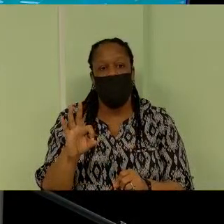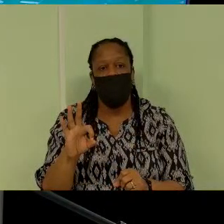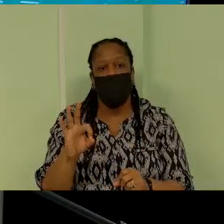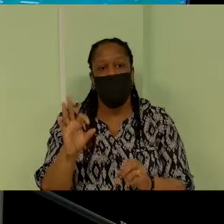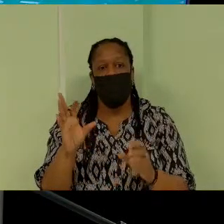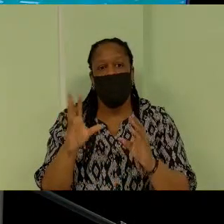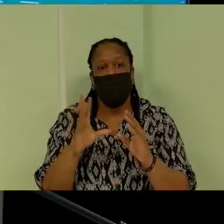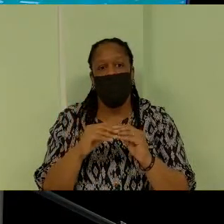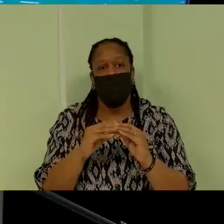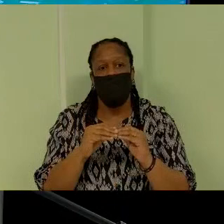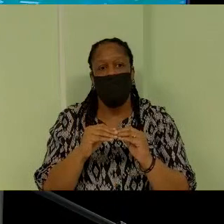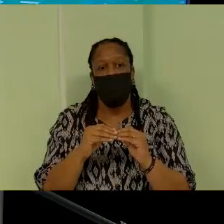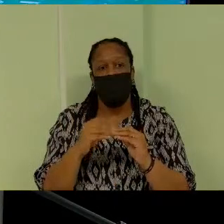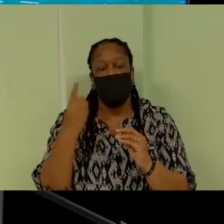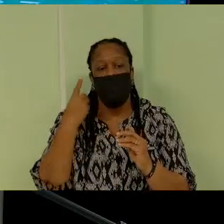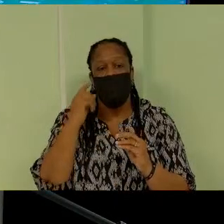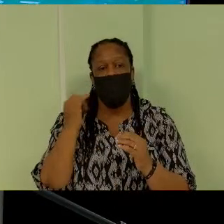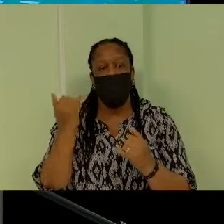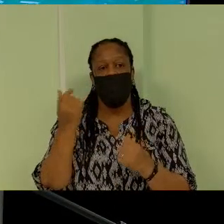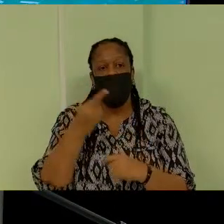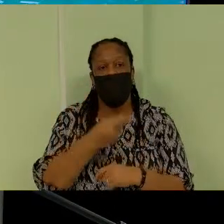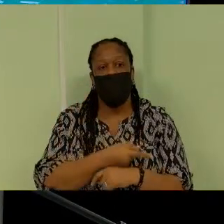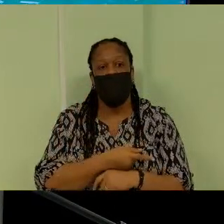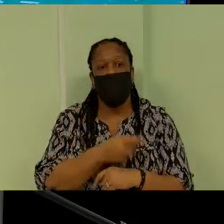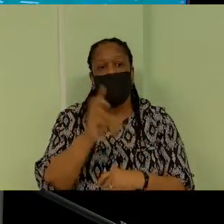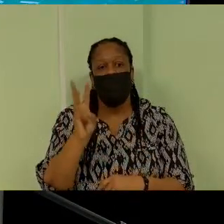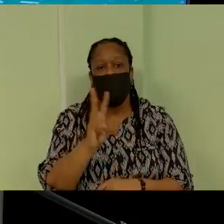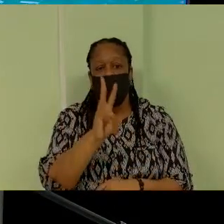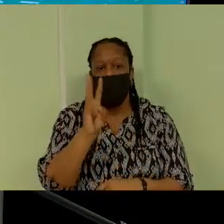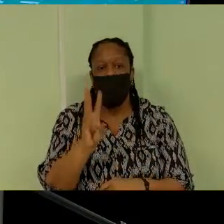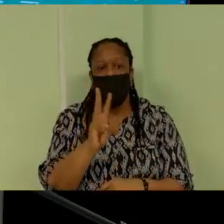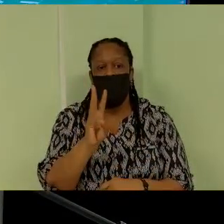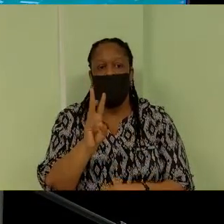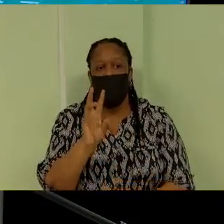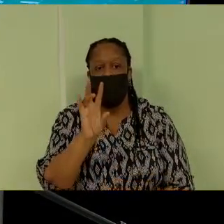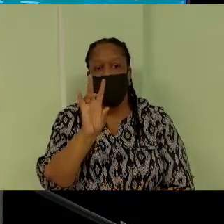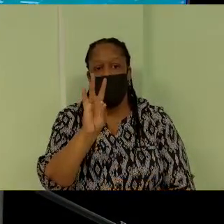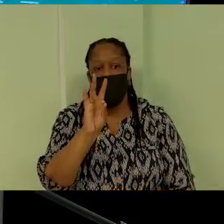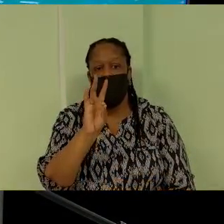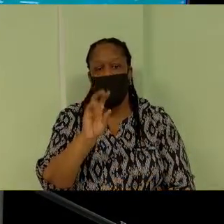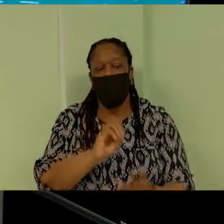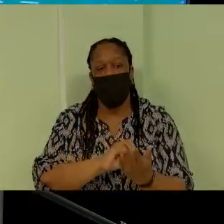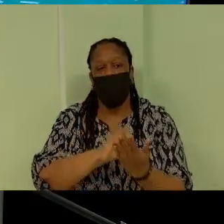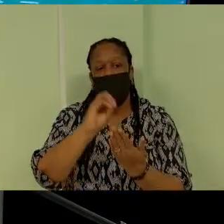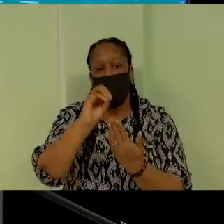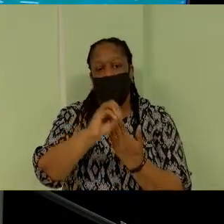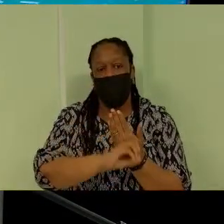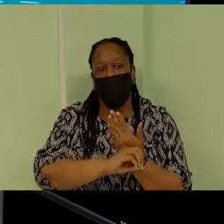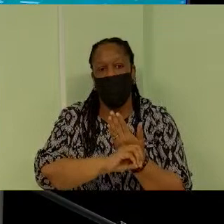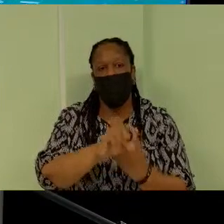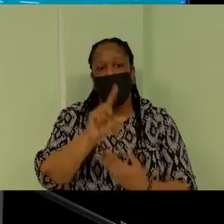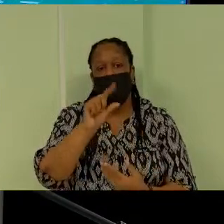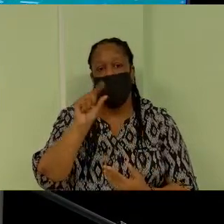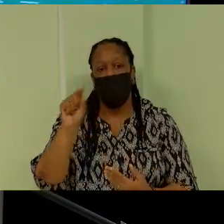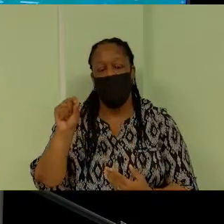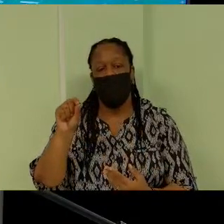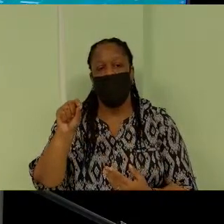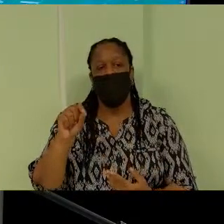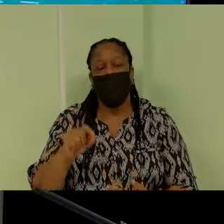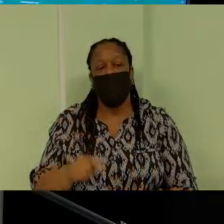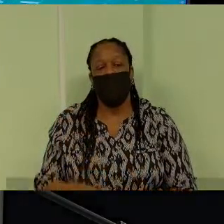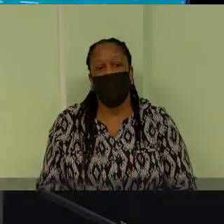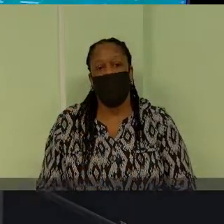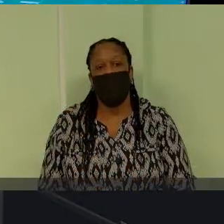COVID-19 weekly briefing for Wednesday, the 7th of October 2020. I am